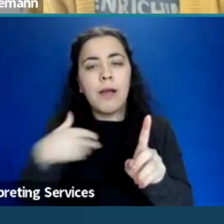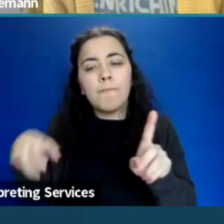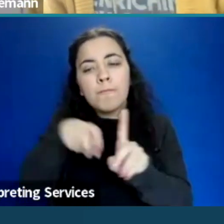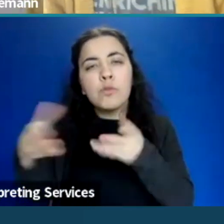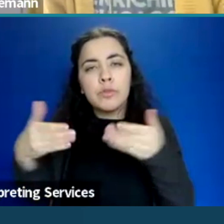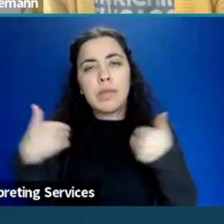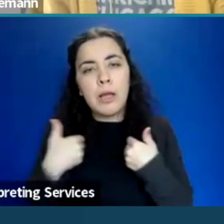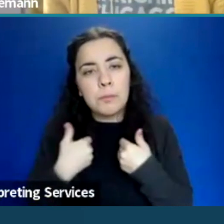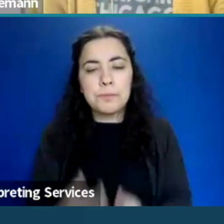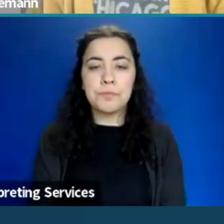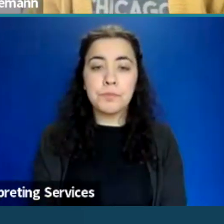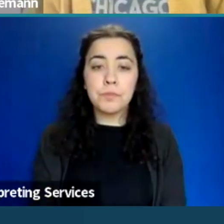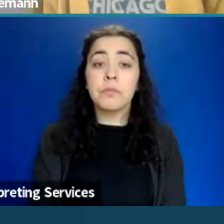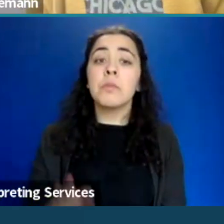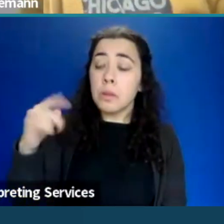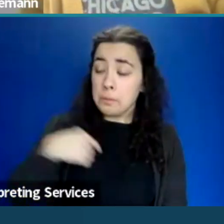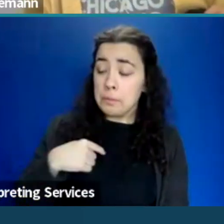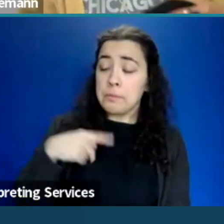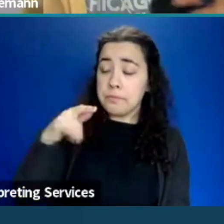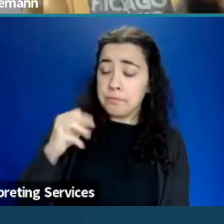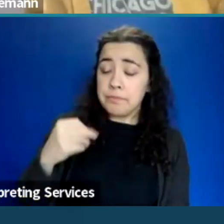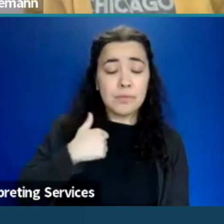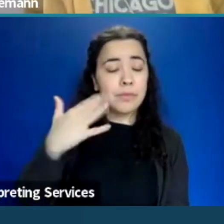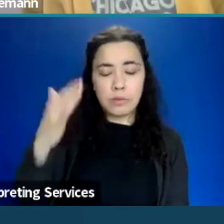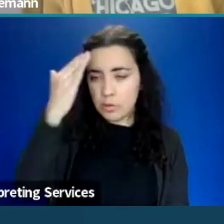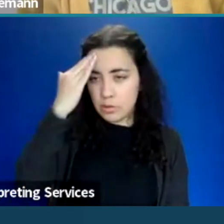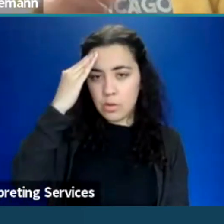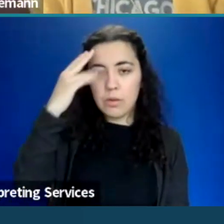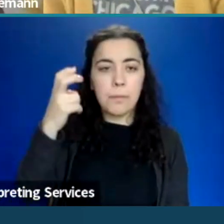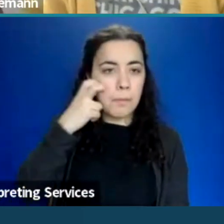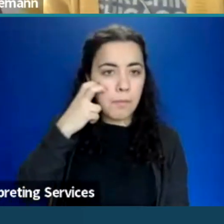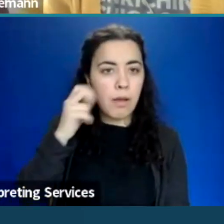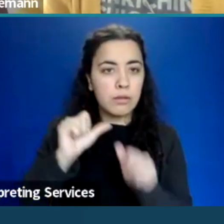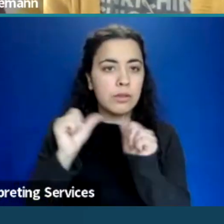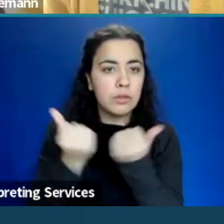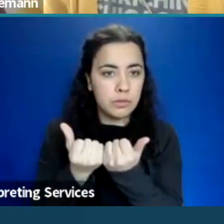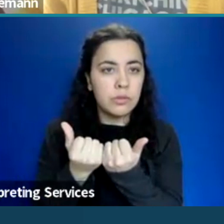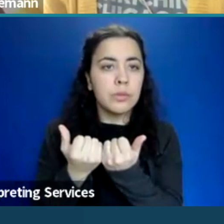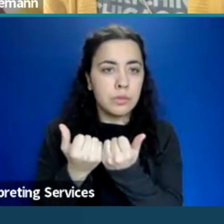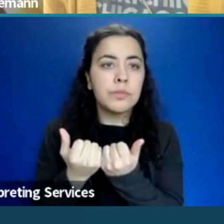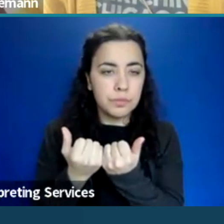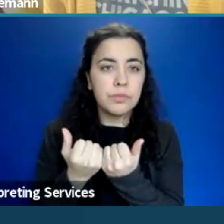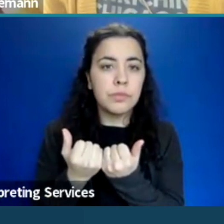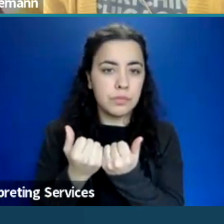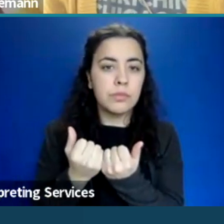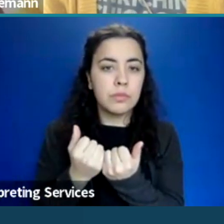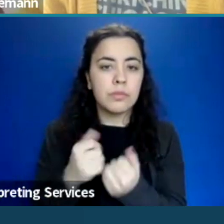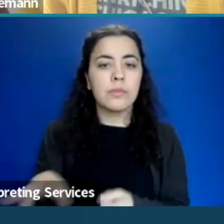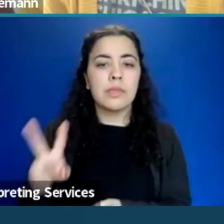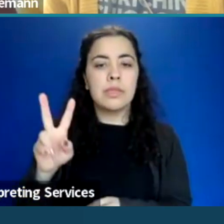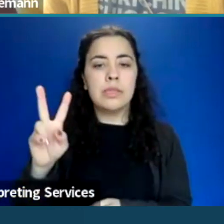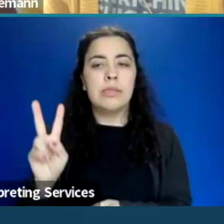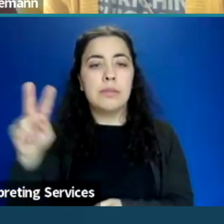Well, I'm very aware of the blindness agencies, Second Sense,